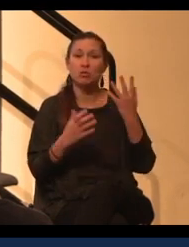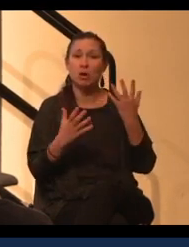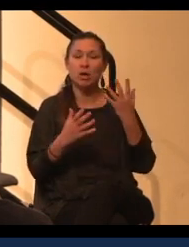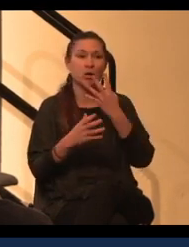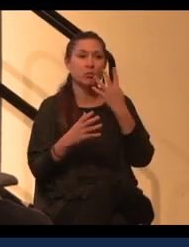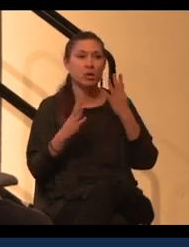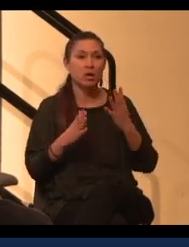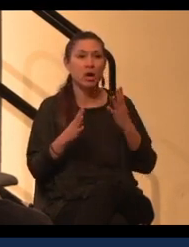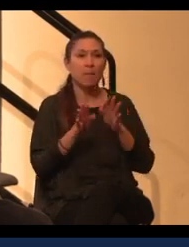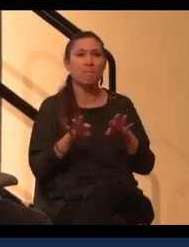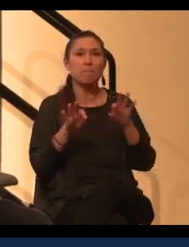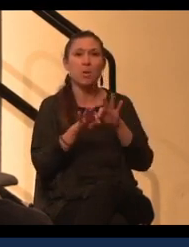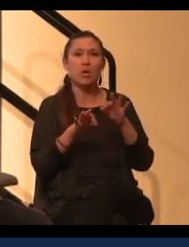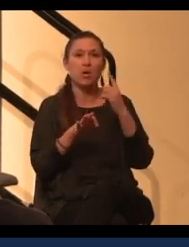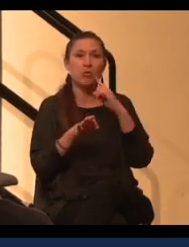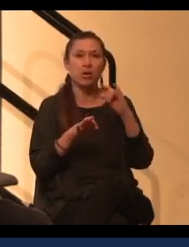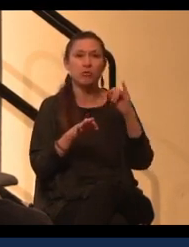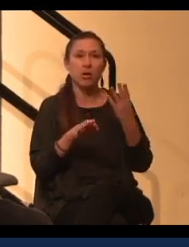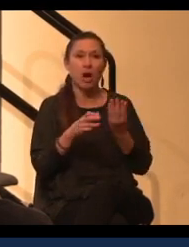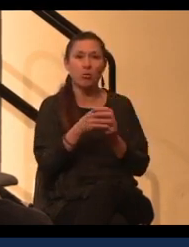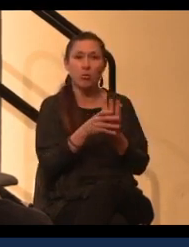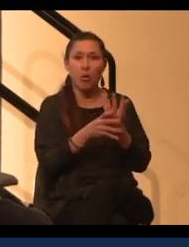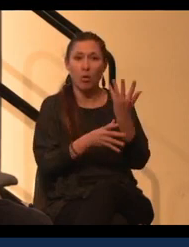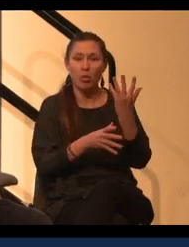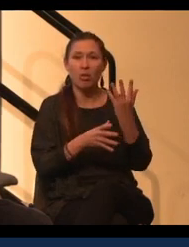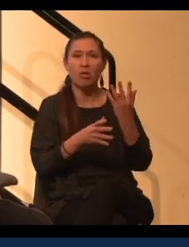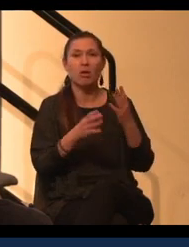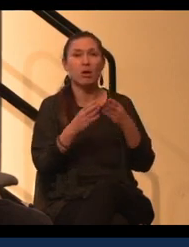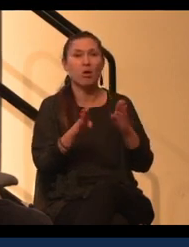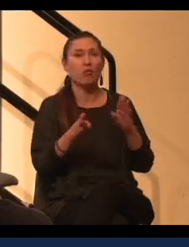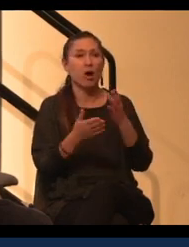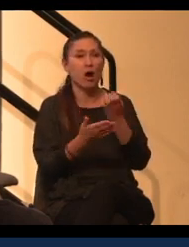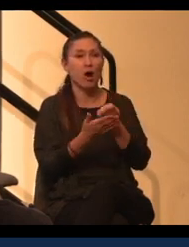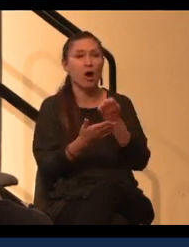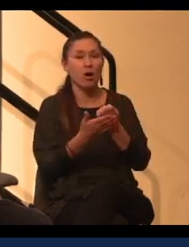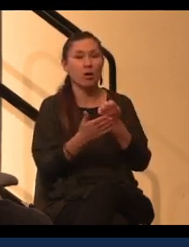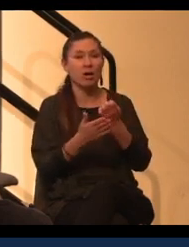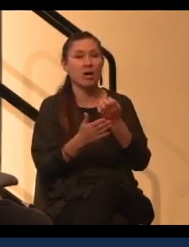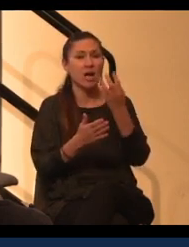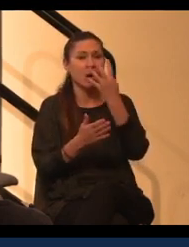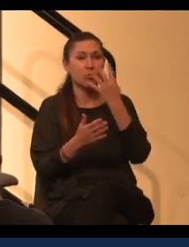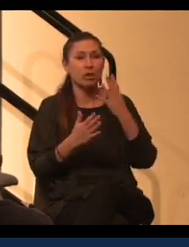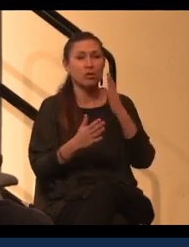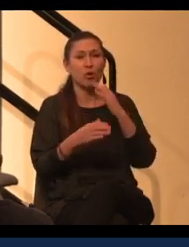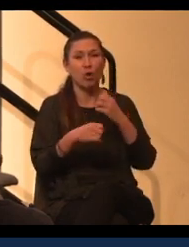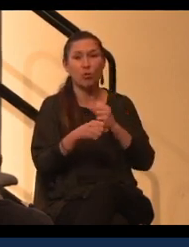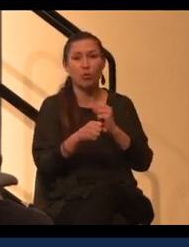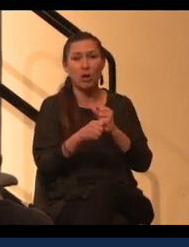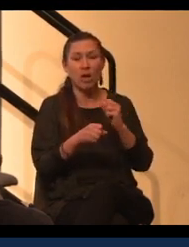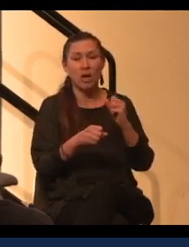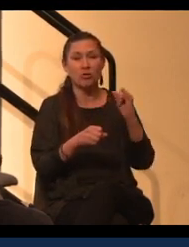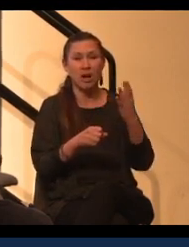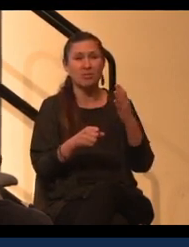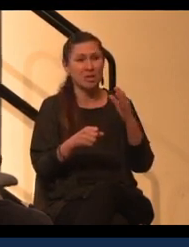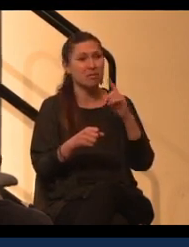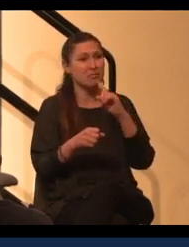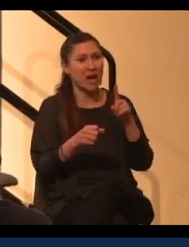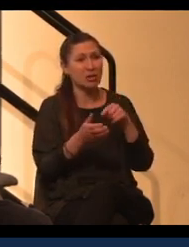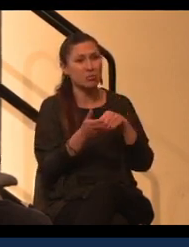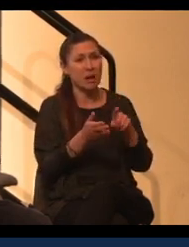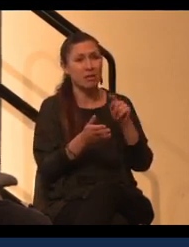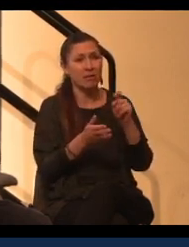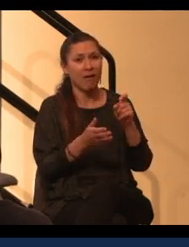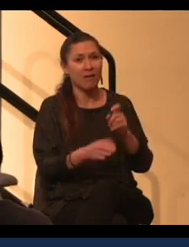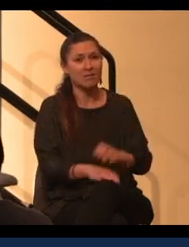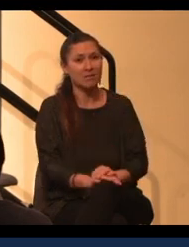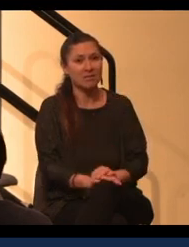essential to job growth, the overall economy. They create jobs. And they pay taxes. They actually do pay